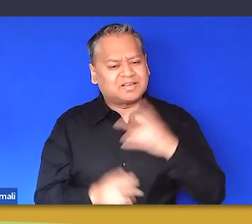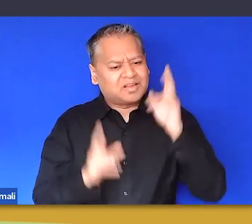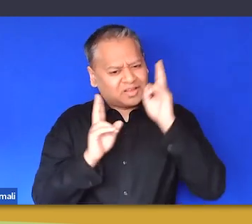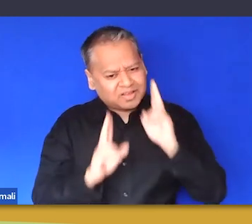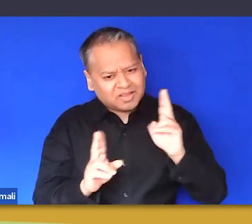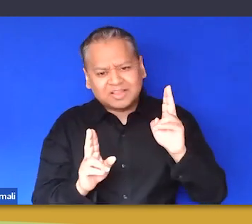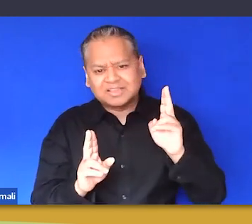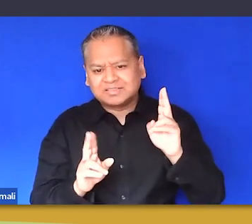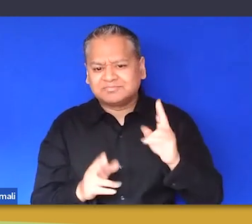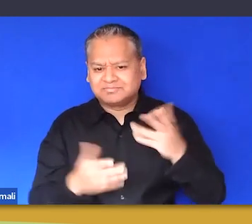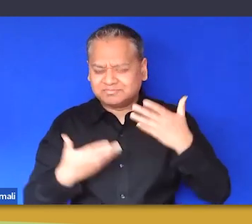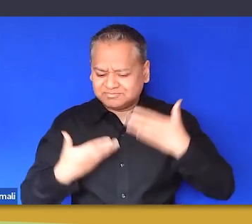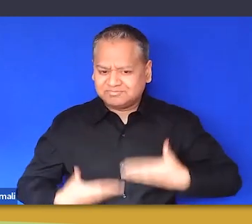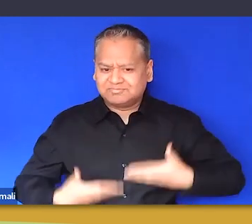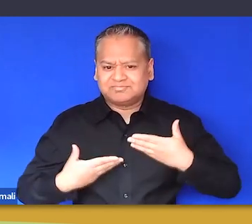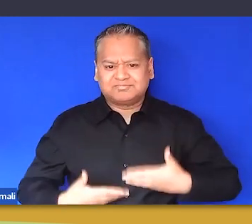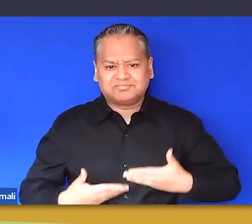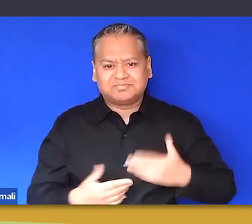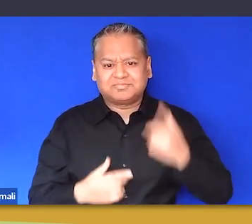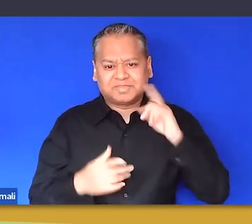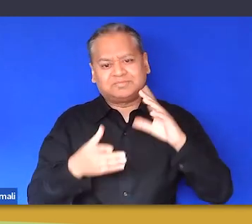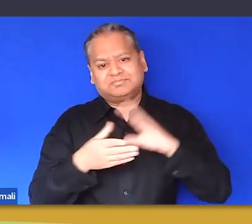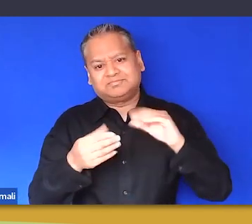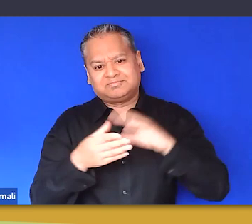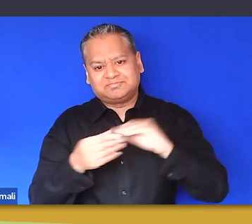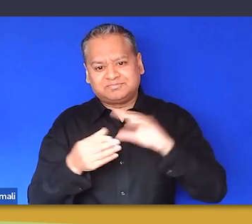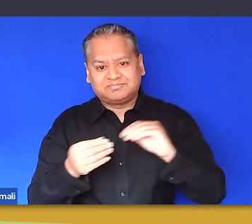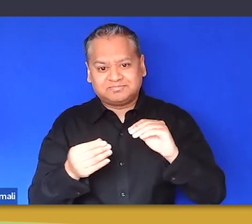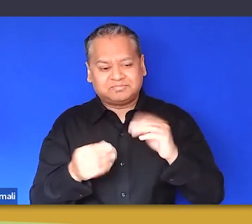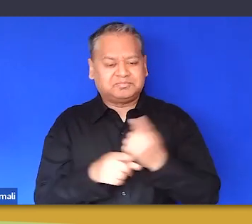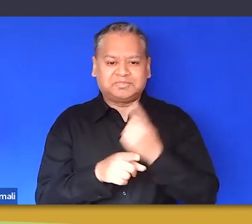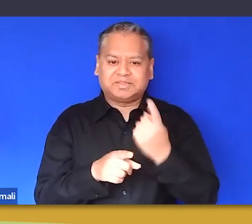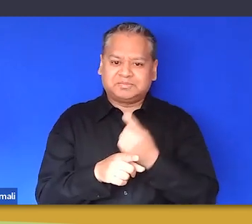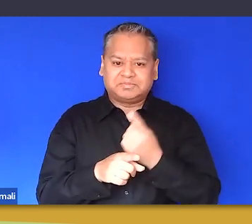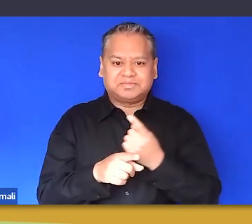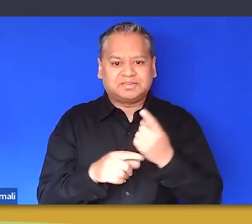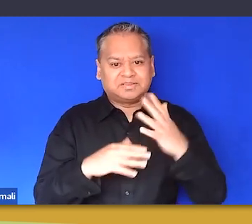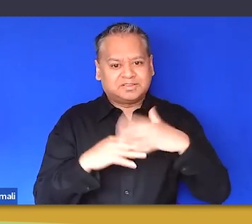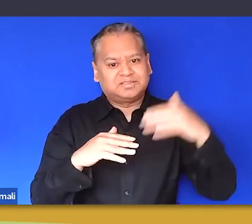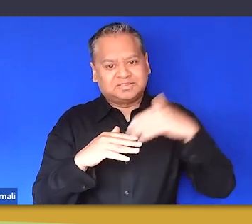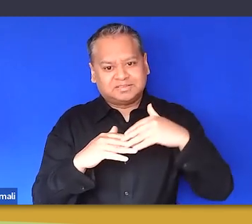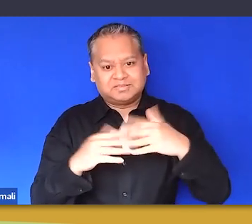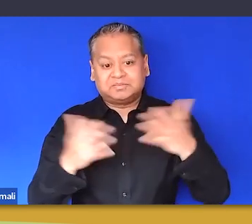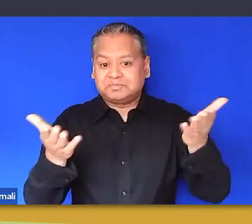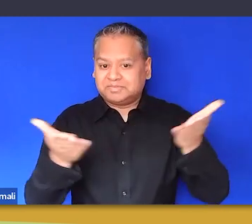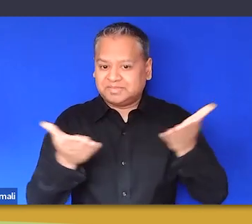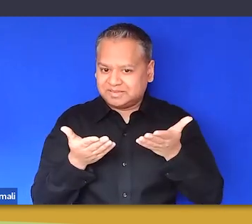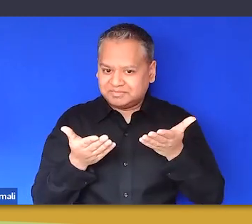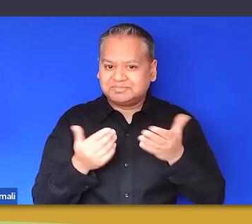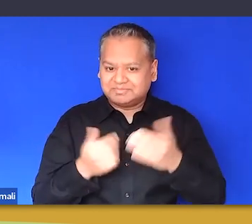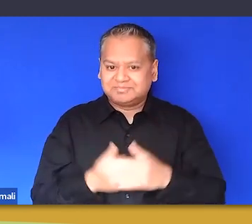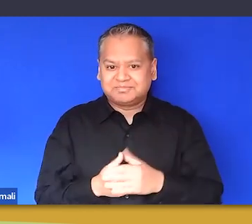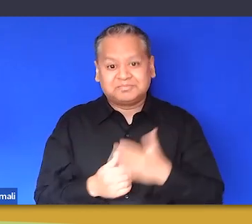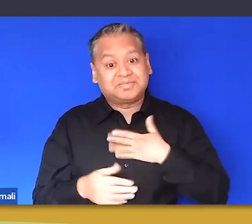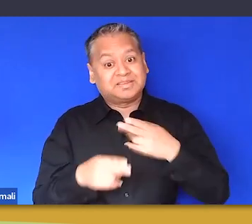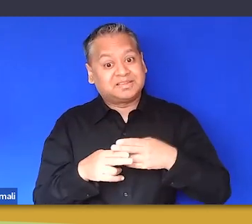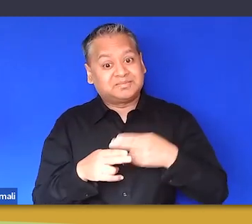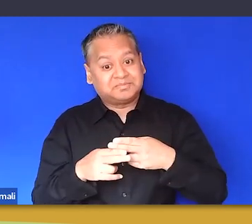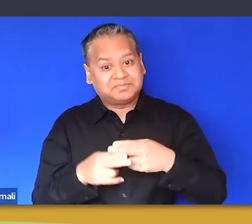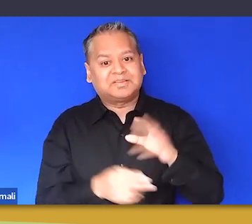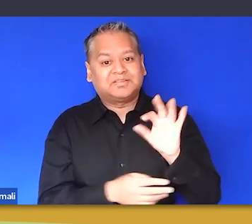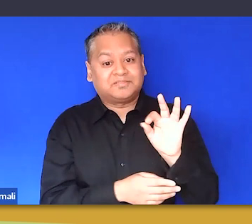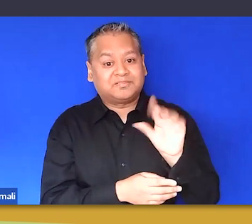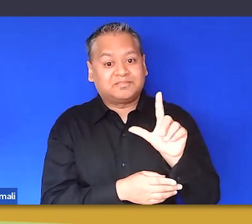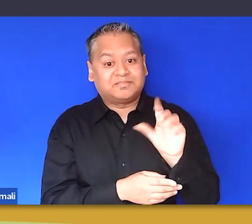the Indigenous people of the land. I am Florence Dick. My Indian name is Na'amtanat. I come from the